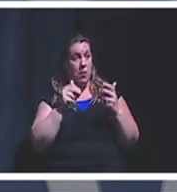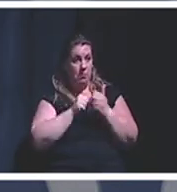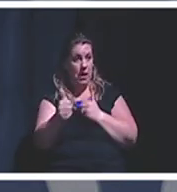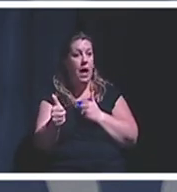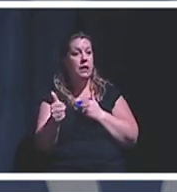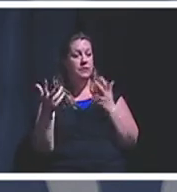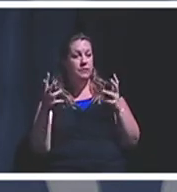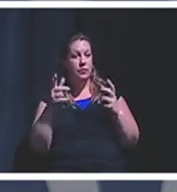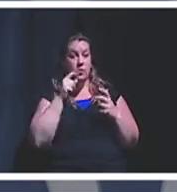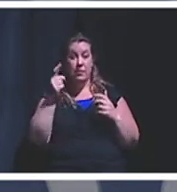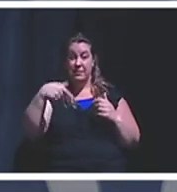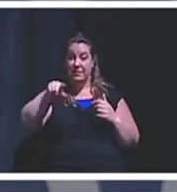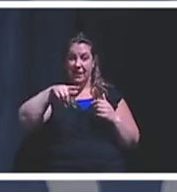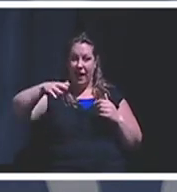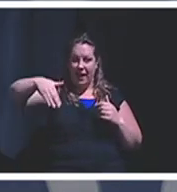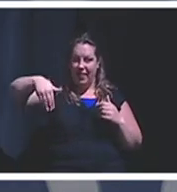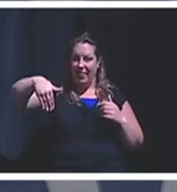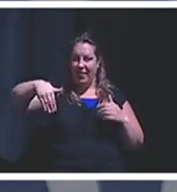have not taken it yet,